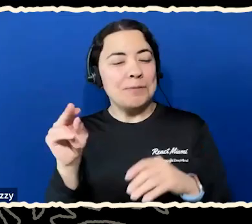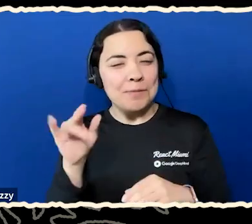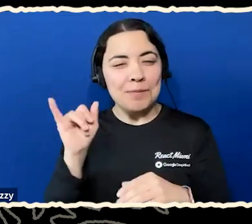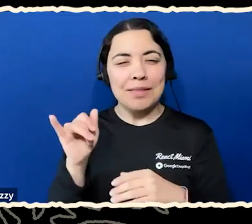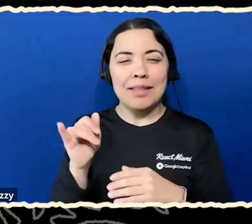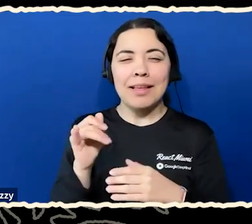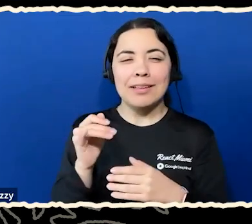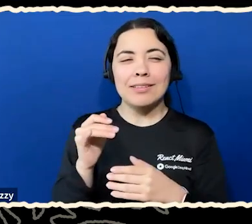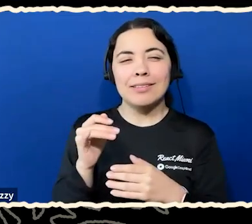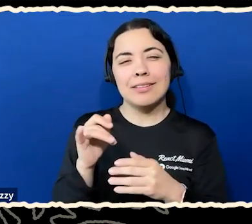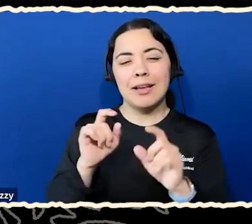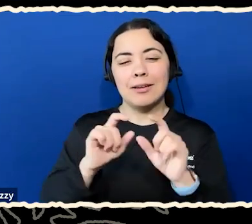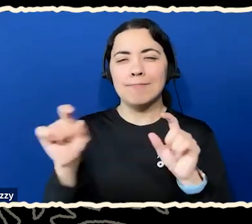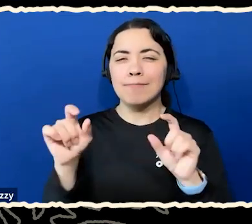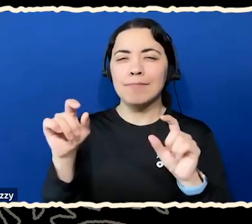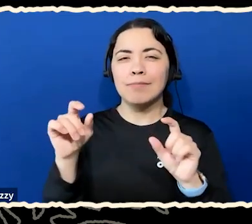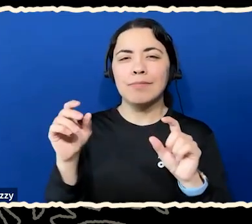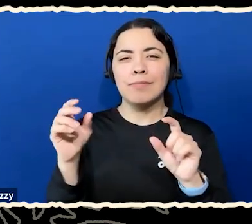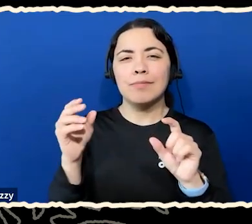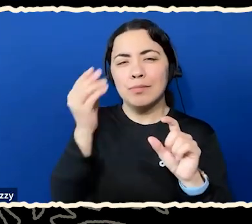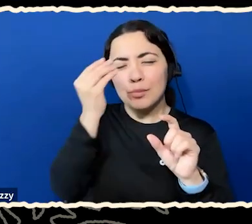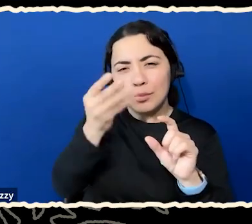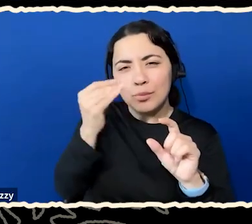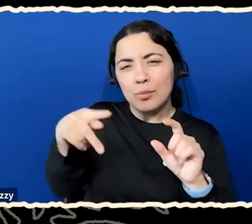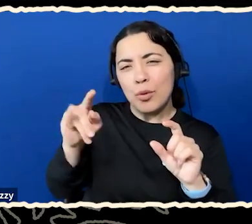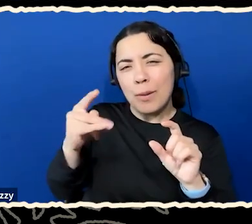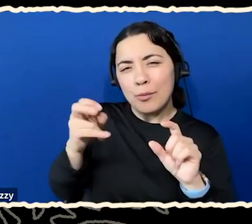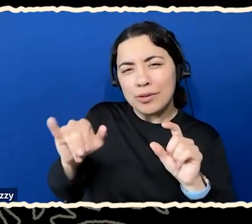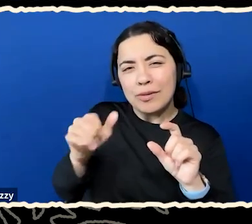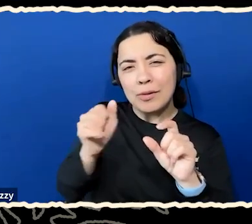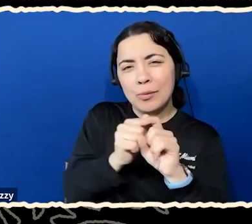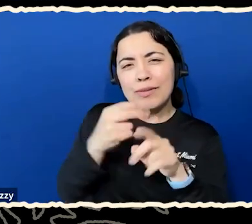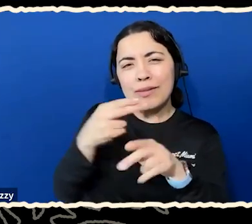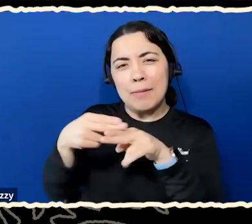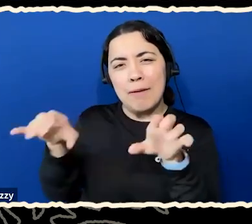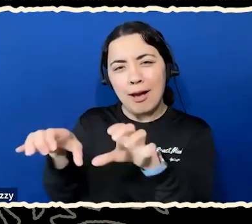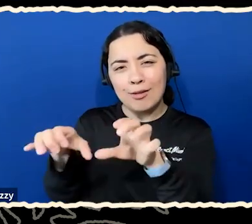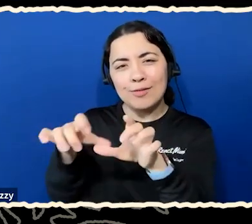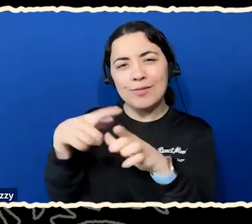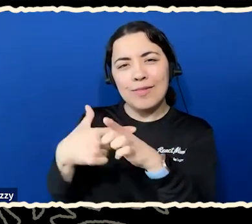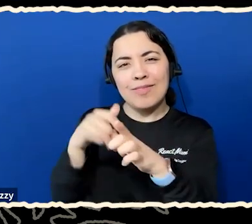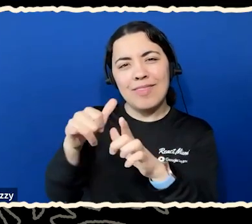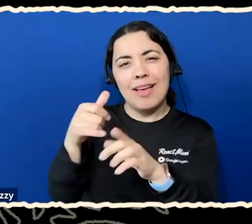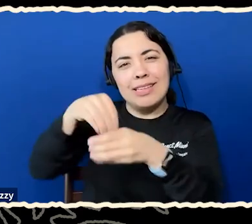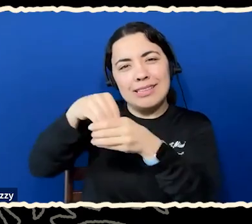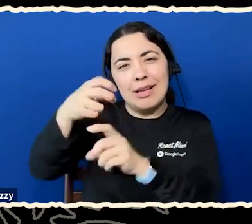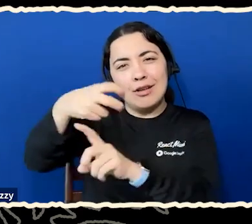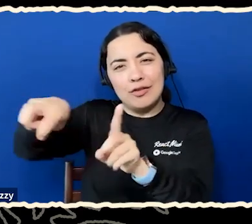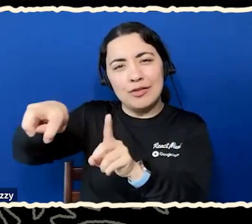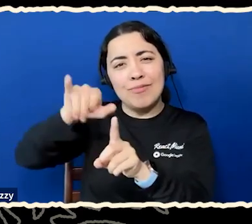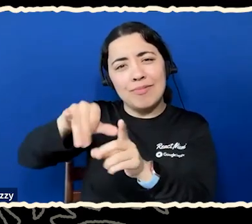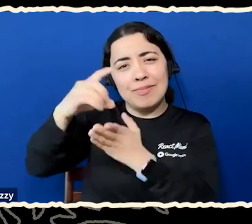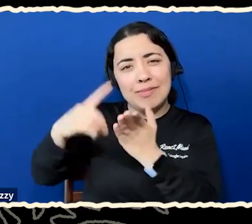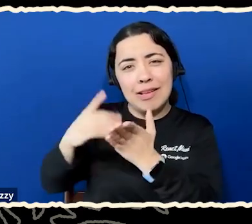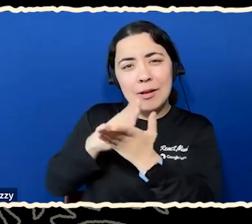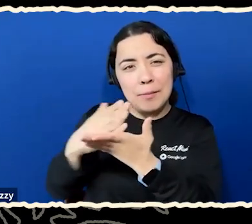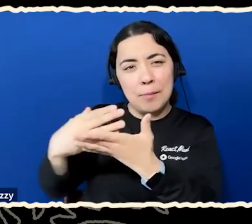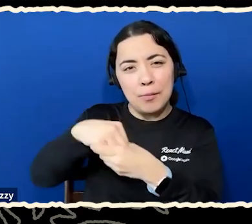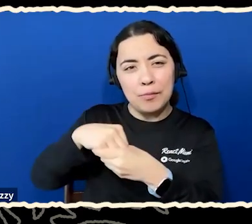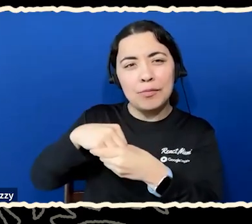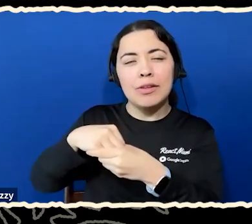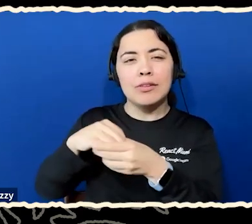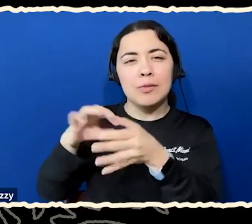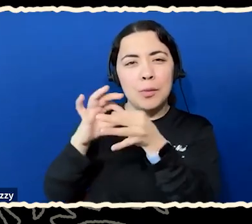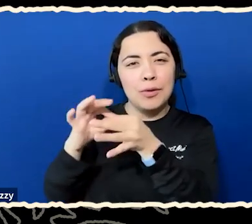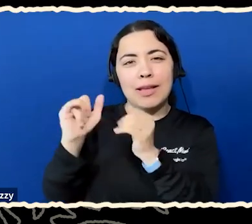called inside a transition. So here, this design component is coordinating the async work automatically